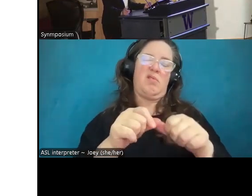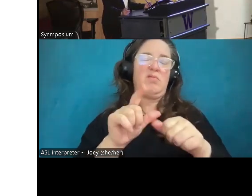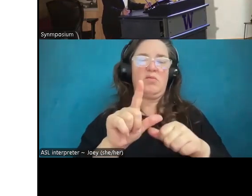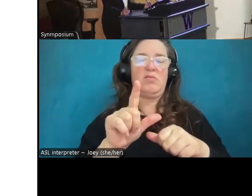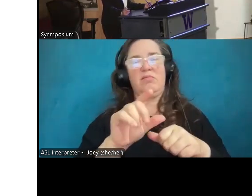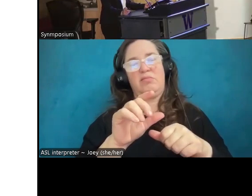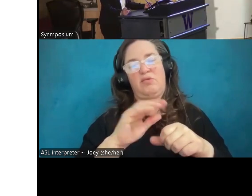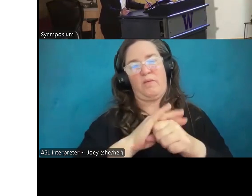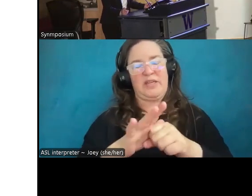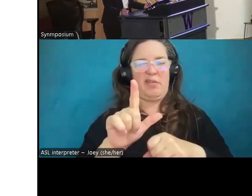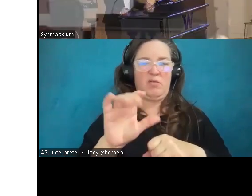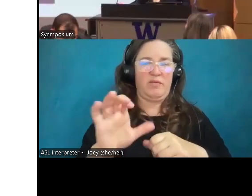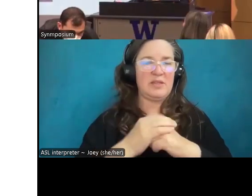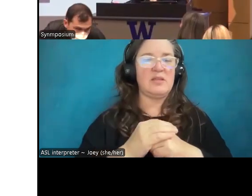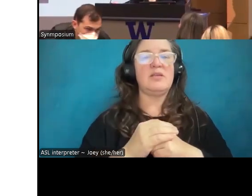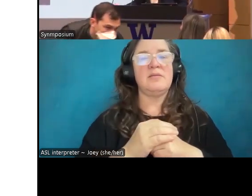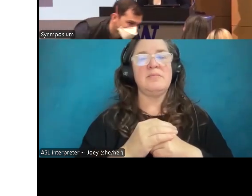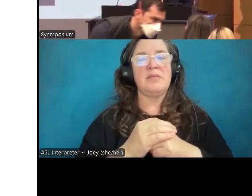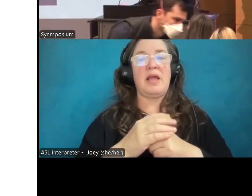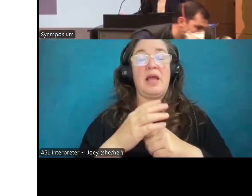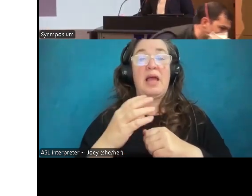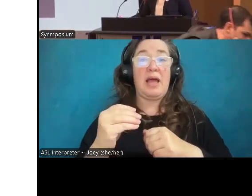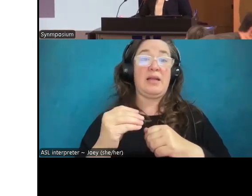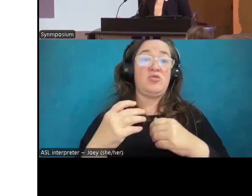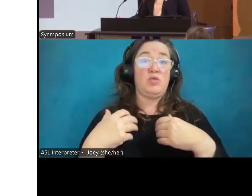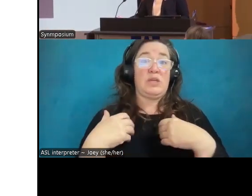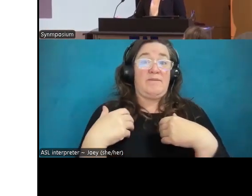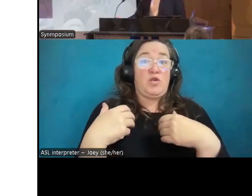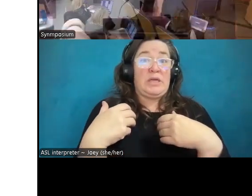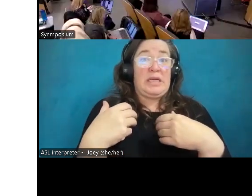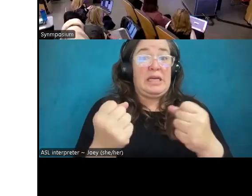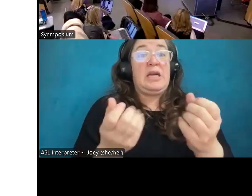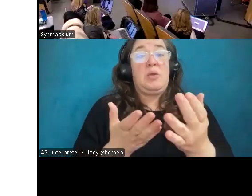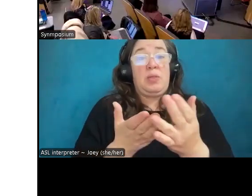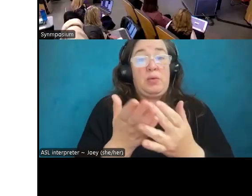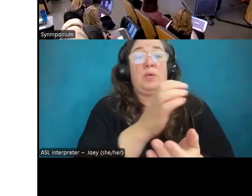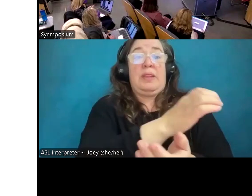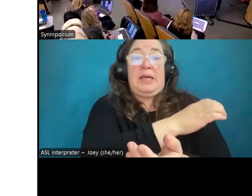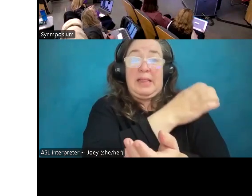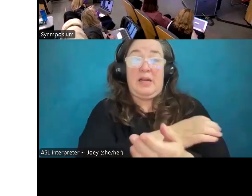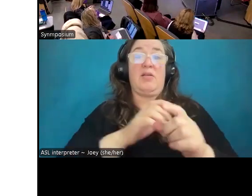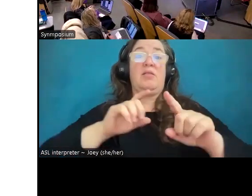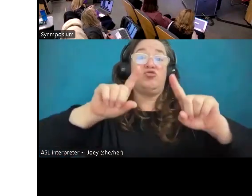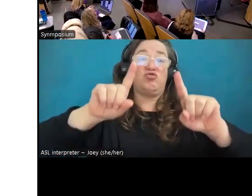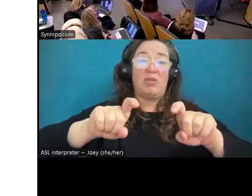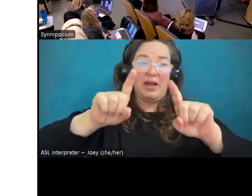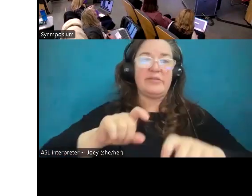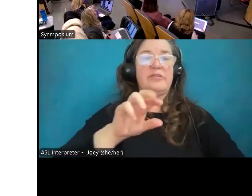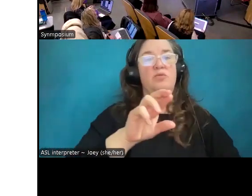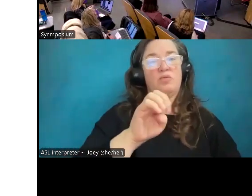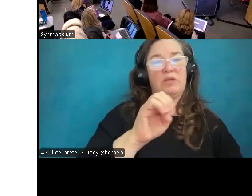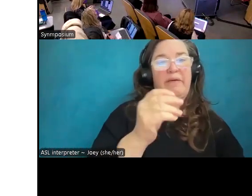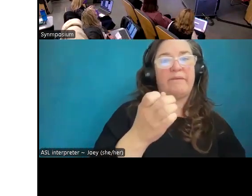Recover initiative. You see here that we have Recover Vital that looks at Paxlovid, an antiviral for viral